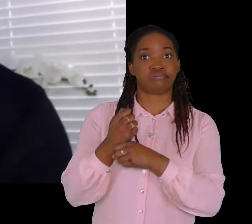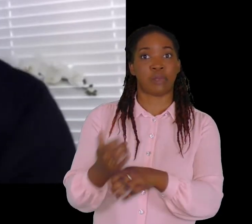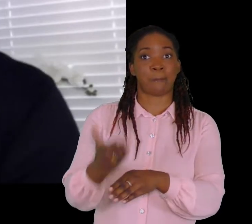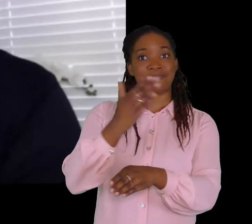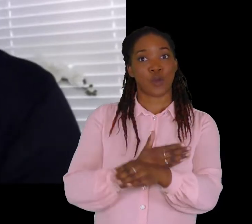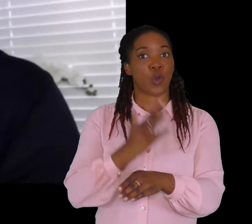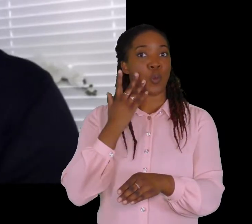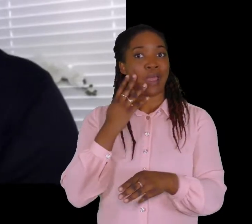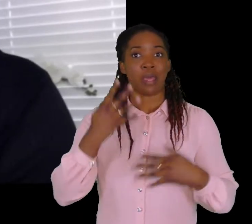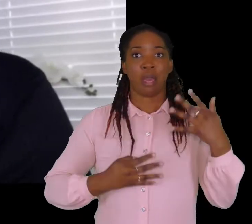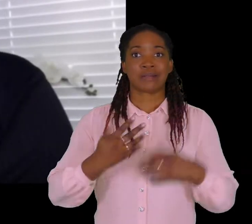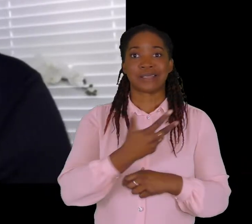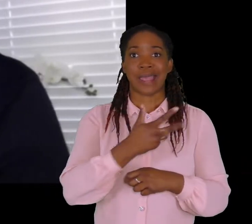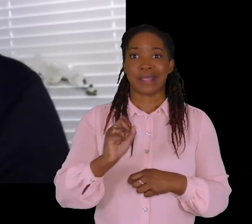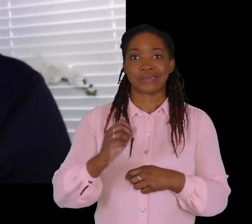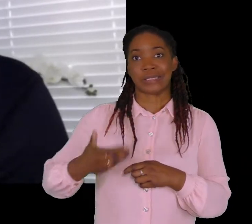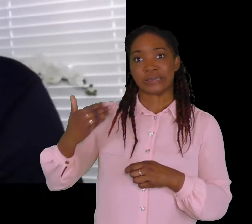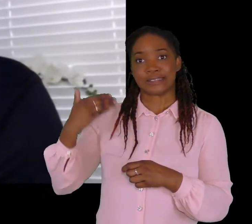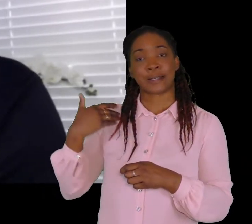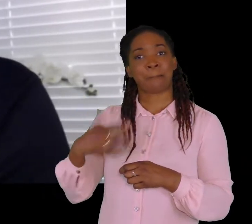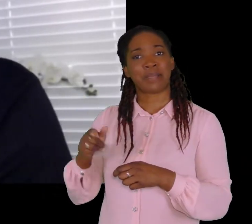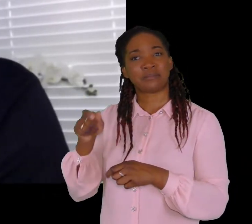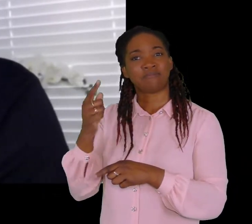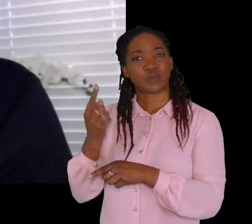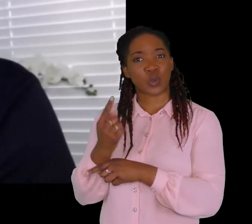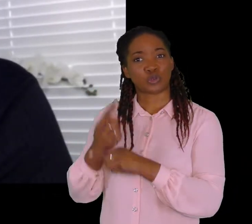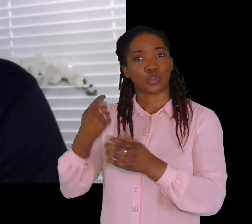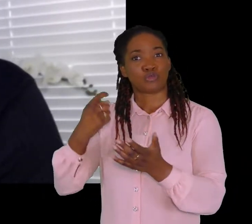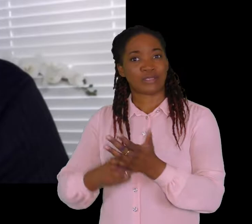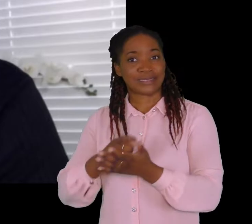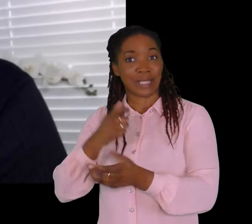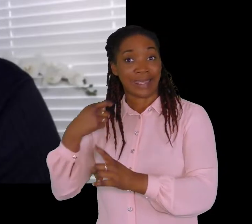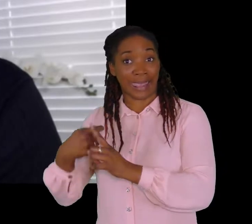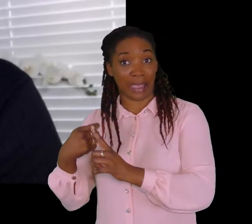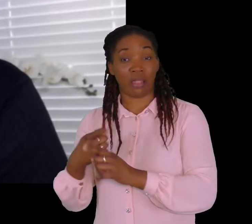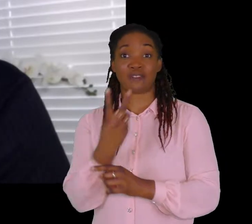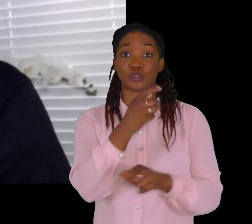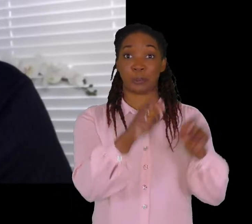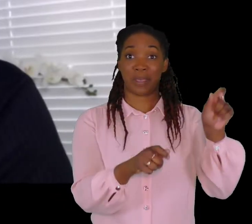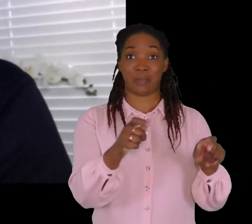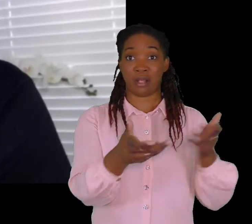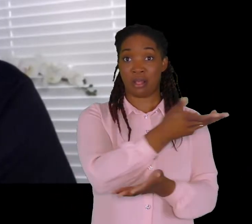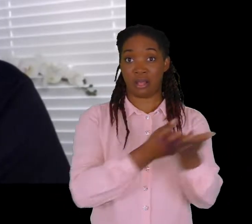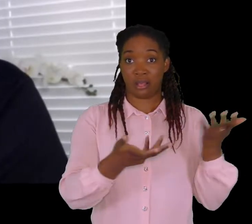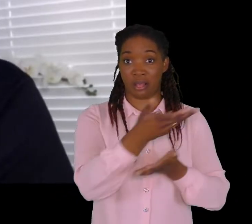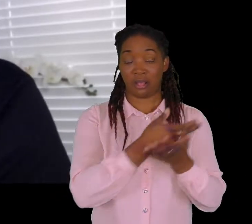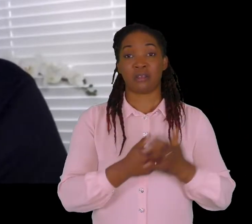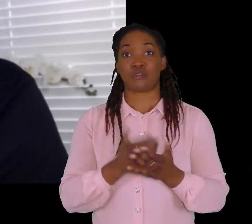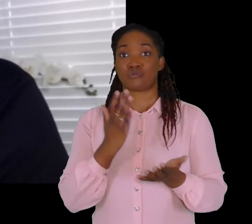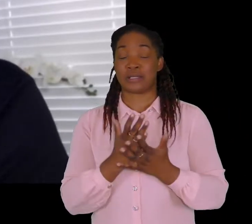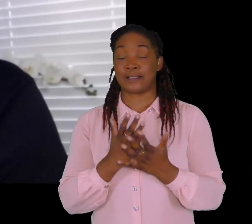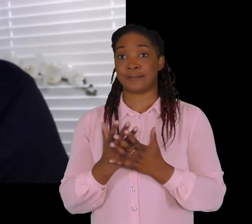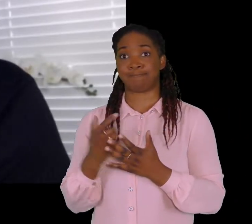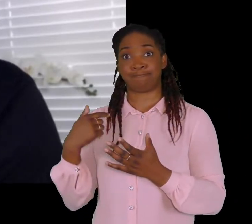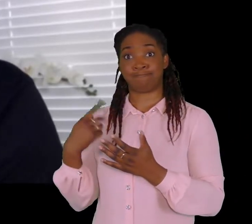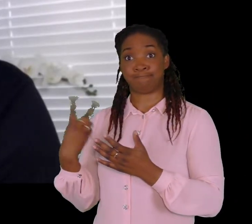1980s. In a recent conversation with Rita, Keegan, and listening to John O'Comfrey and Trevor Matheson discussing Black audio,